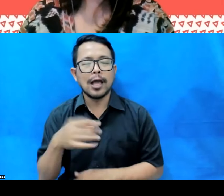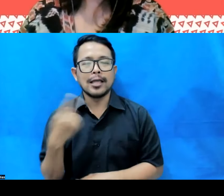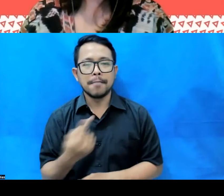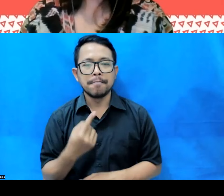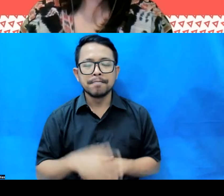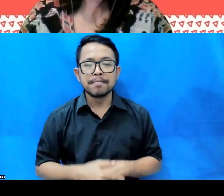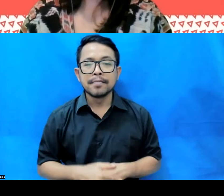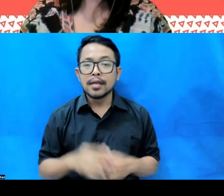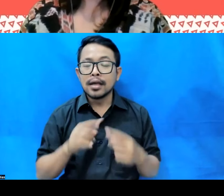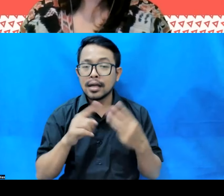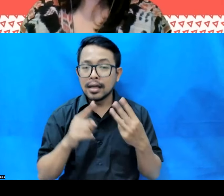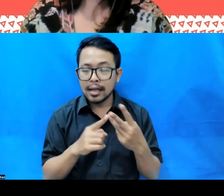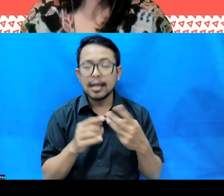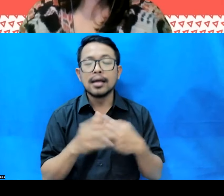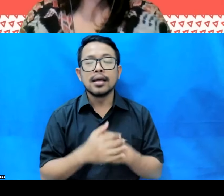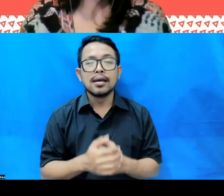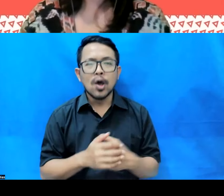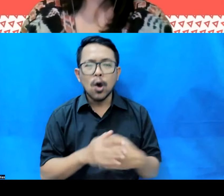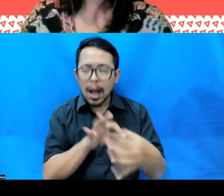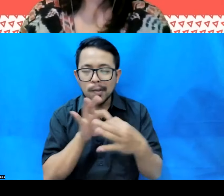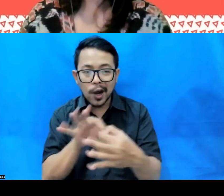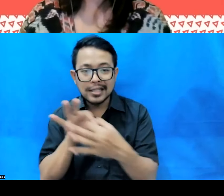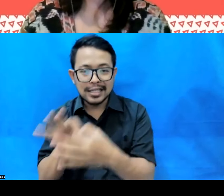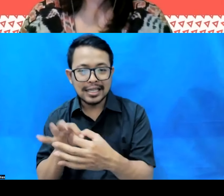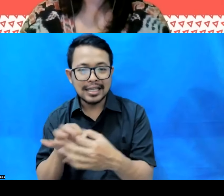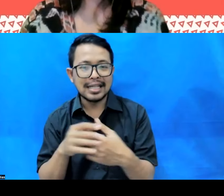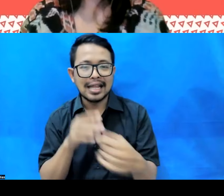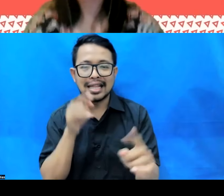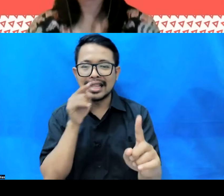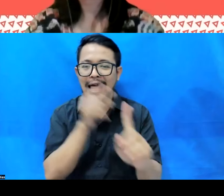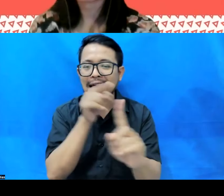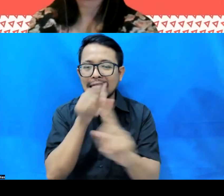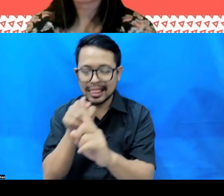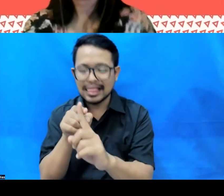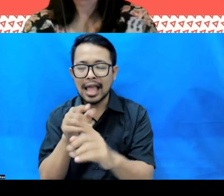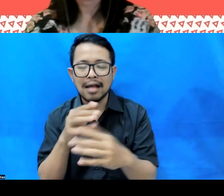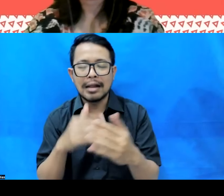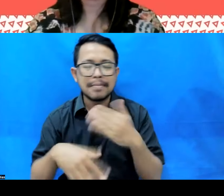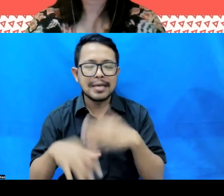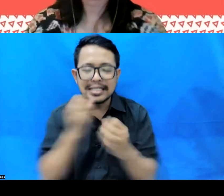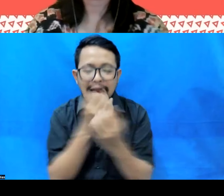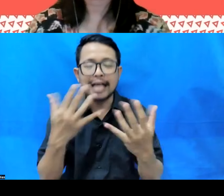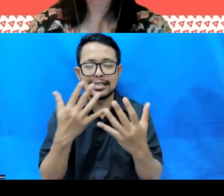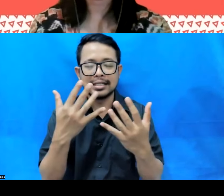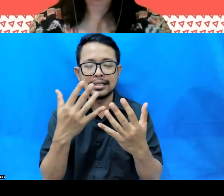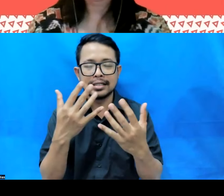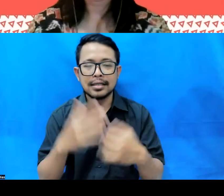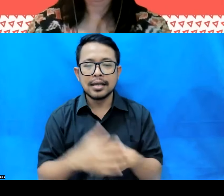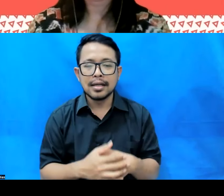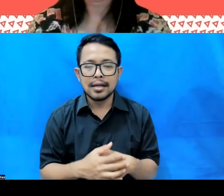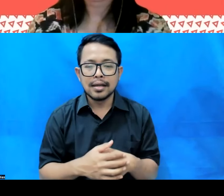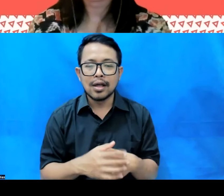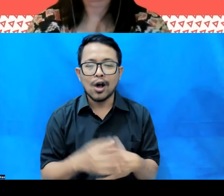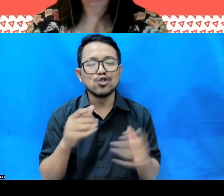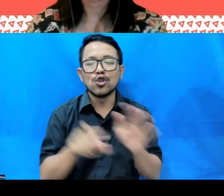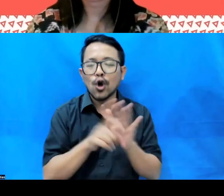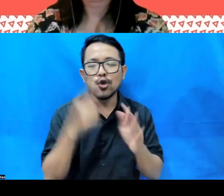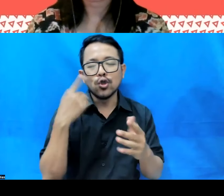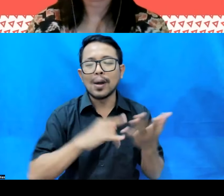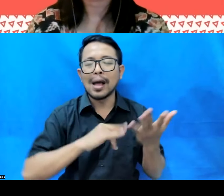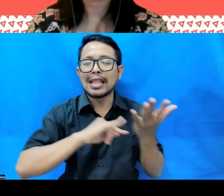various organizations, including Kota Kita. And third of all is how to improve collaboration and more concrete targets for